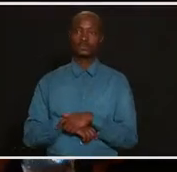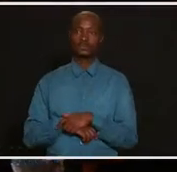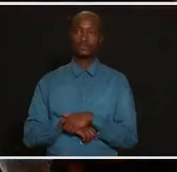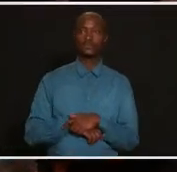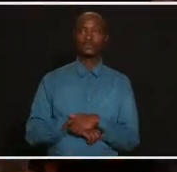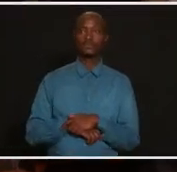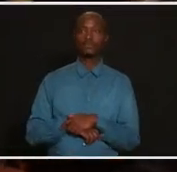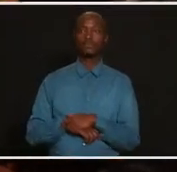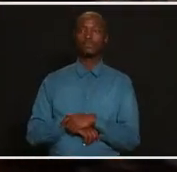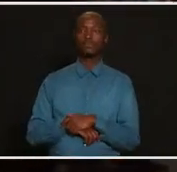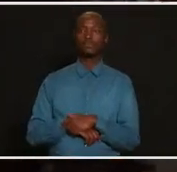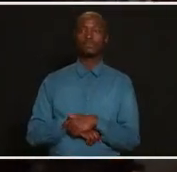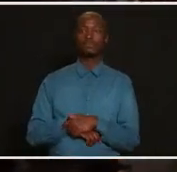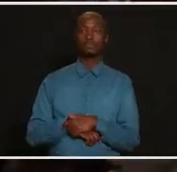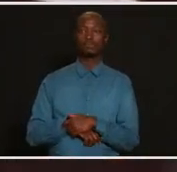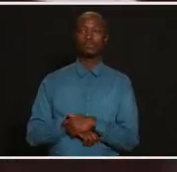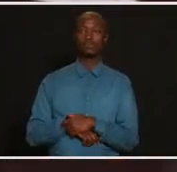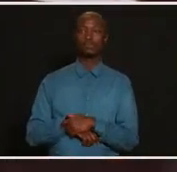next